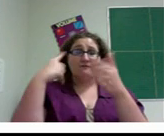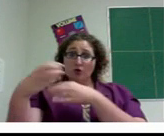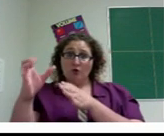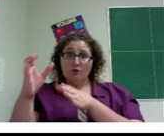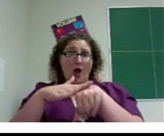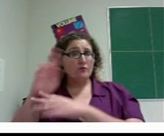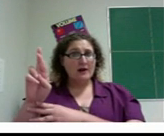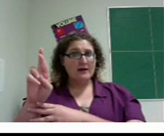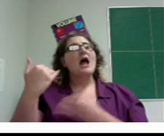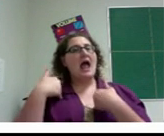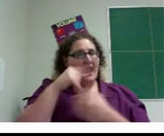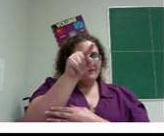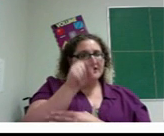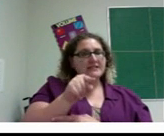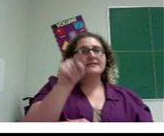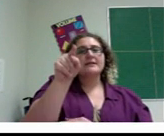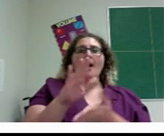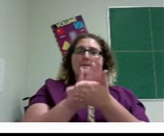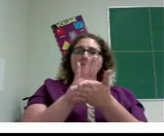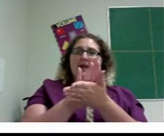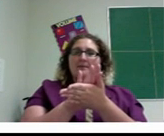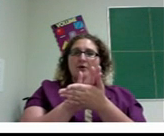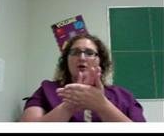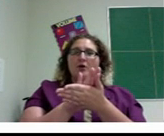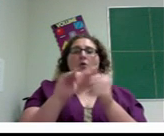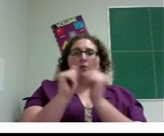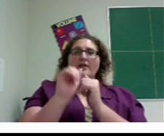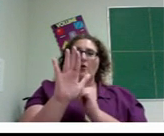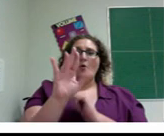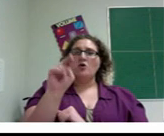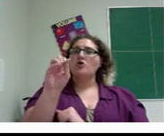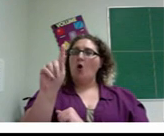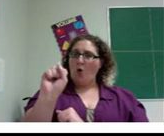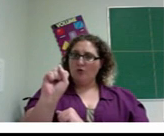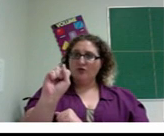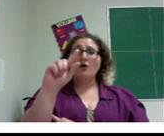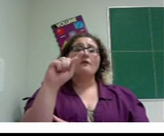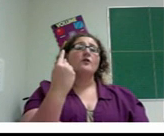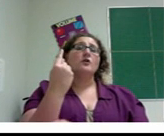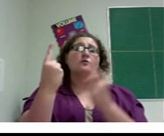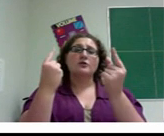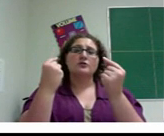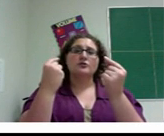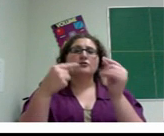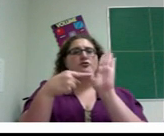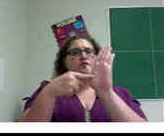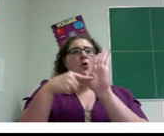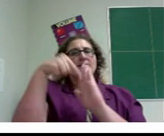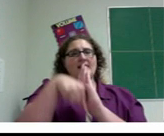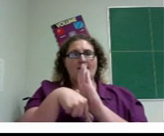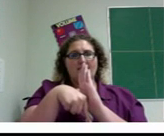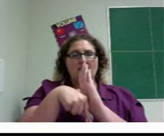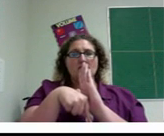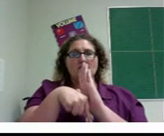paper on your fill-in-the-blank notes. So the first thing you want to do is probably represent the depth. So I'm going to represent this length right